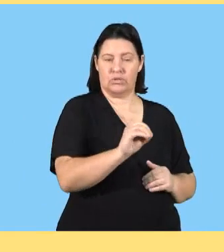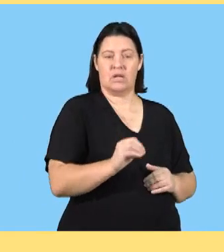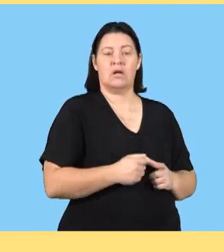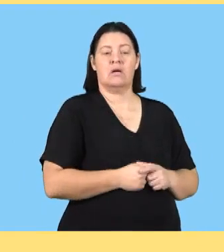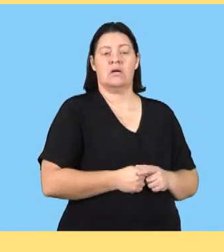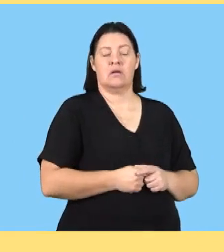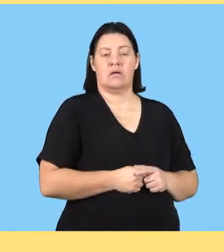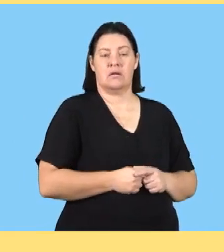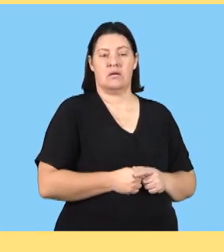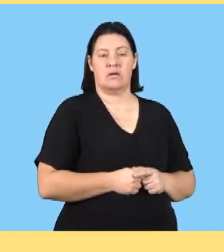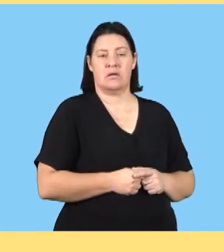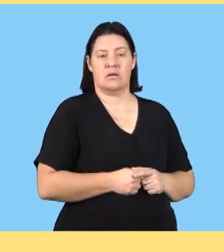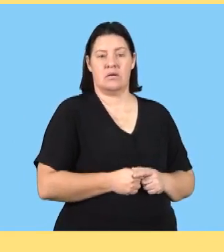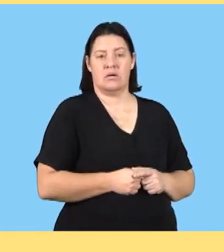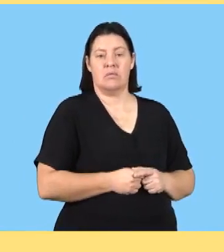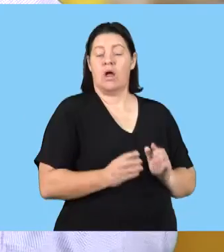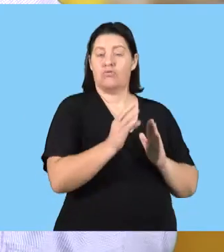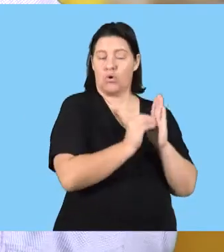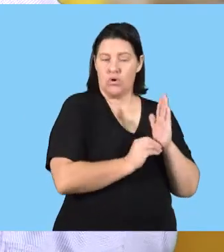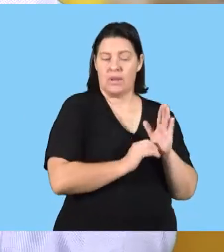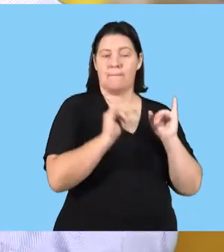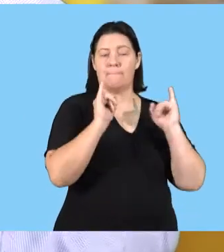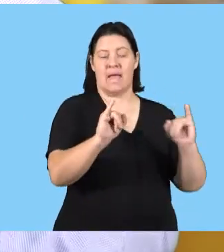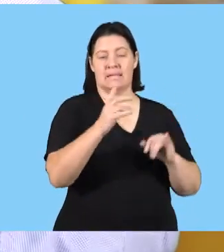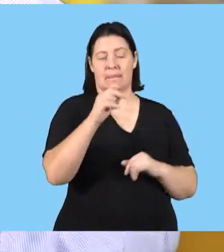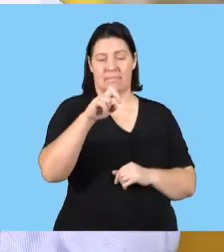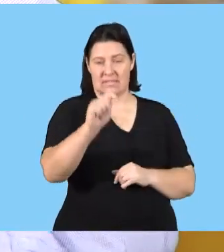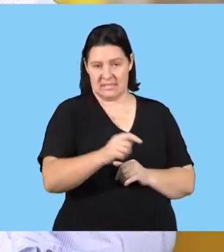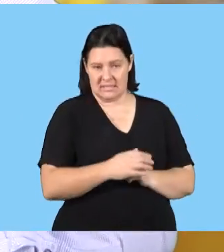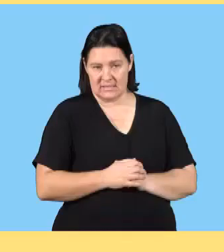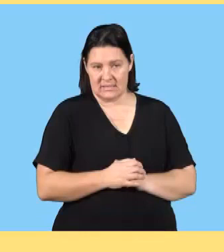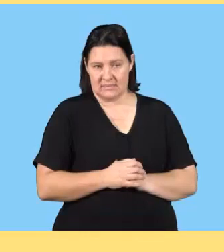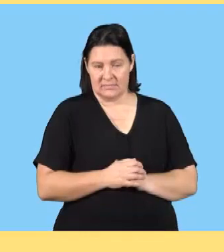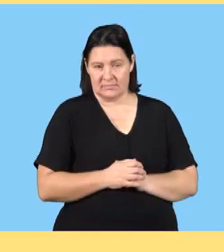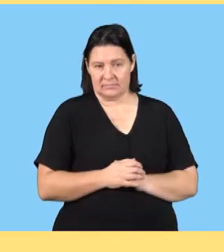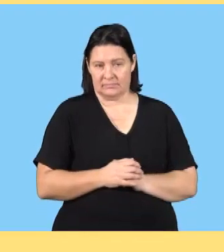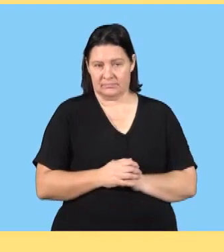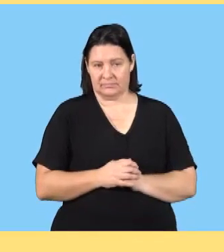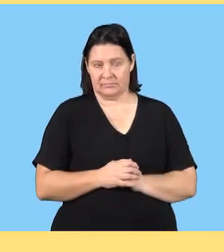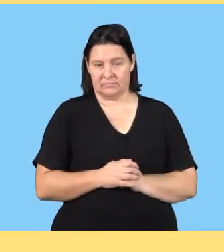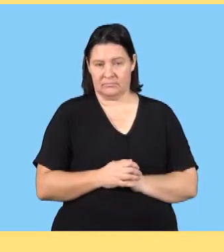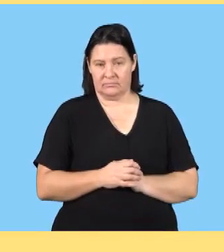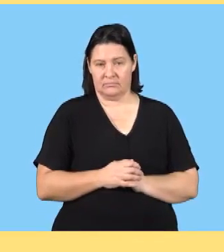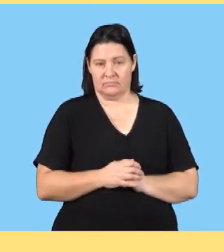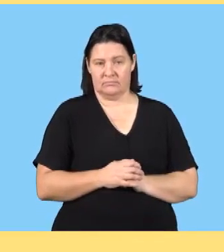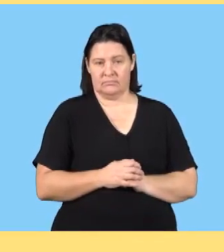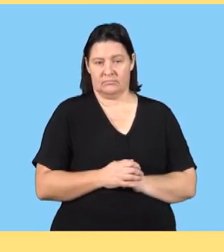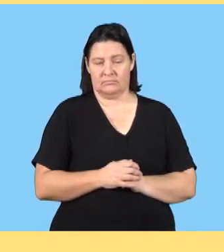writing off an account of FON, it means I'm recording bad debts. I'm going to have